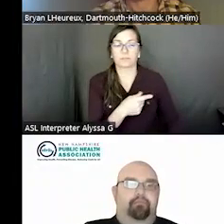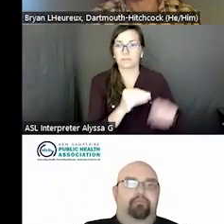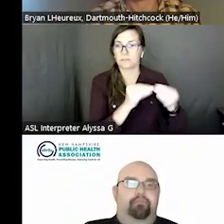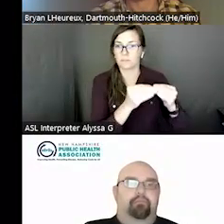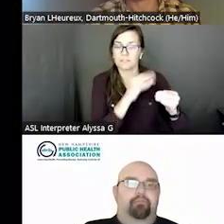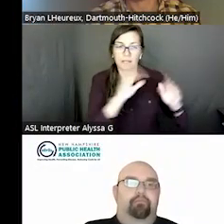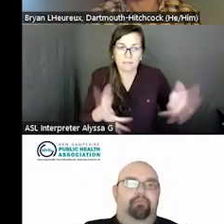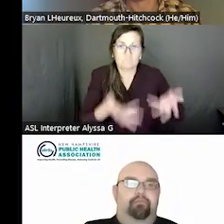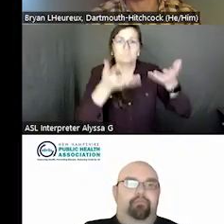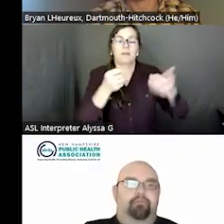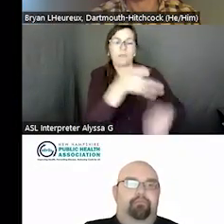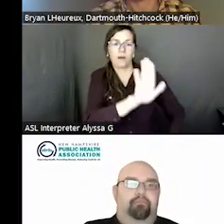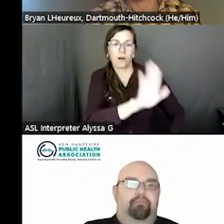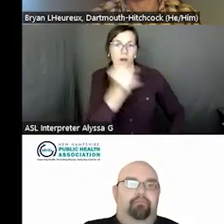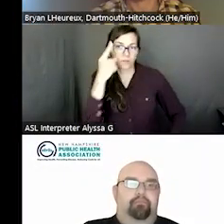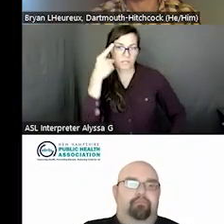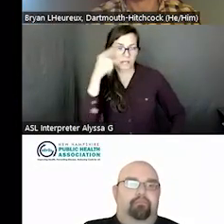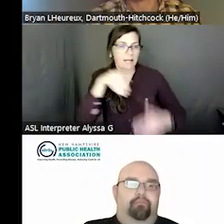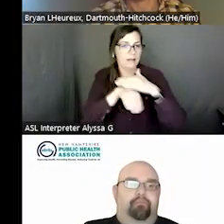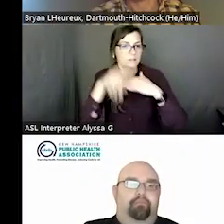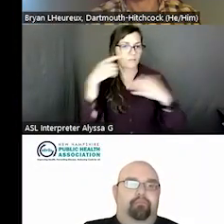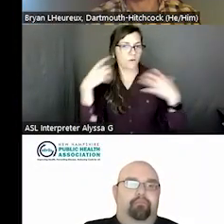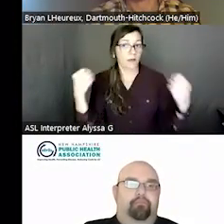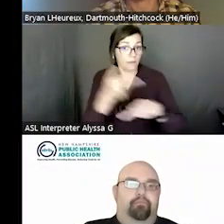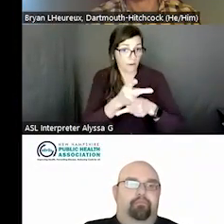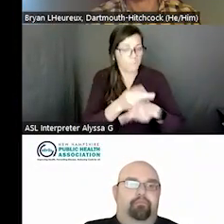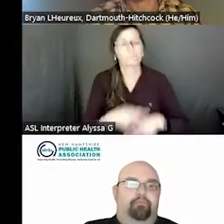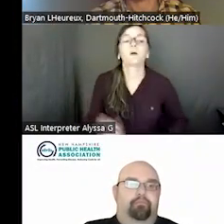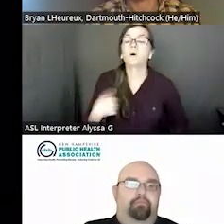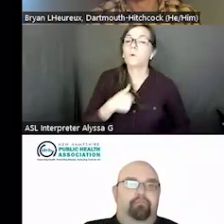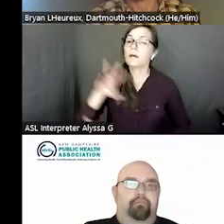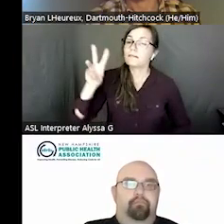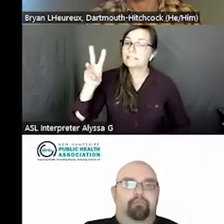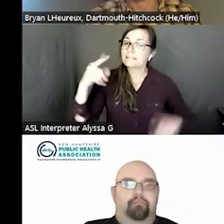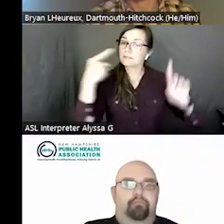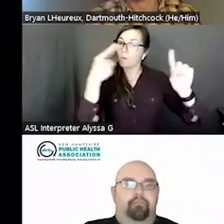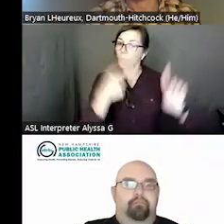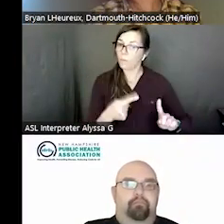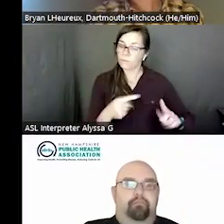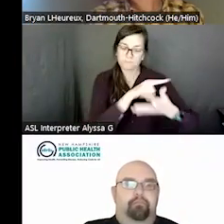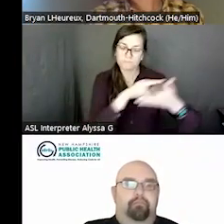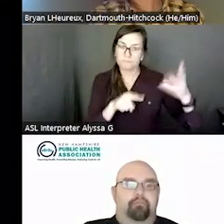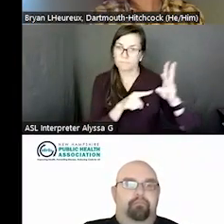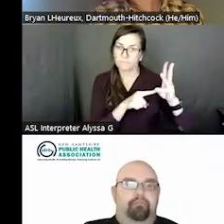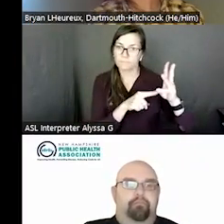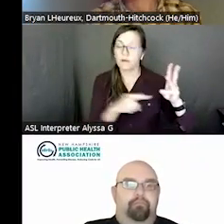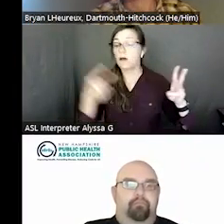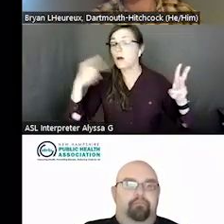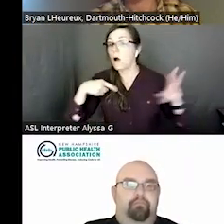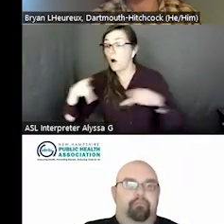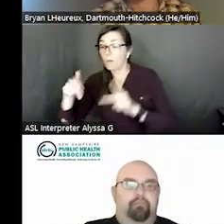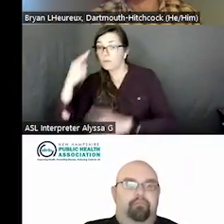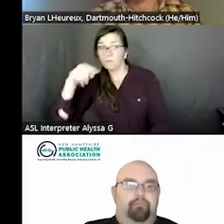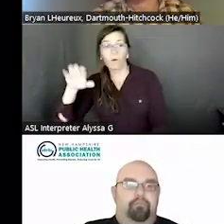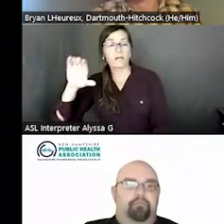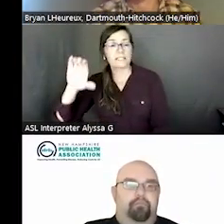literacy. We have 6 key initiatives. There are opportunities for CHWs, or